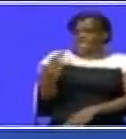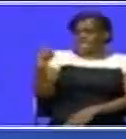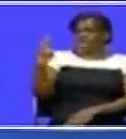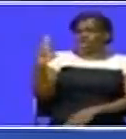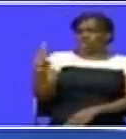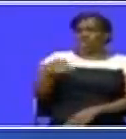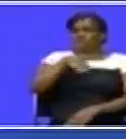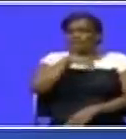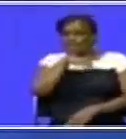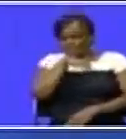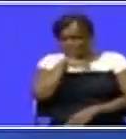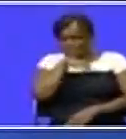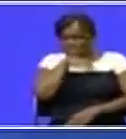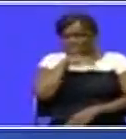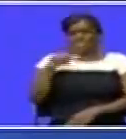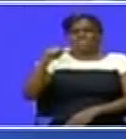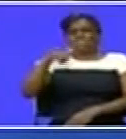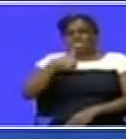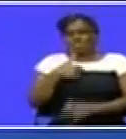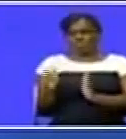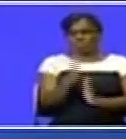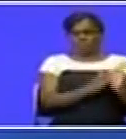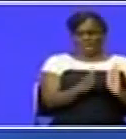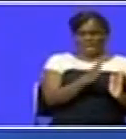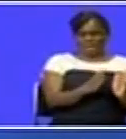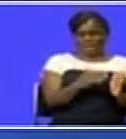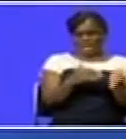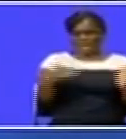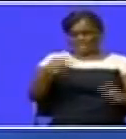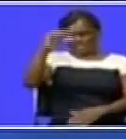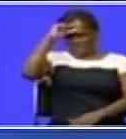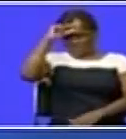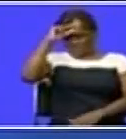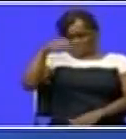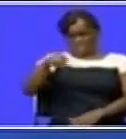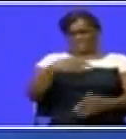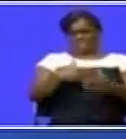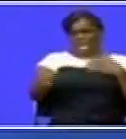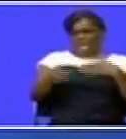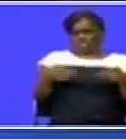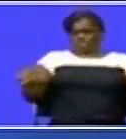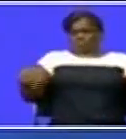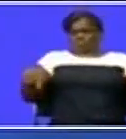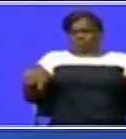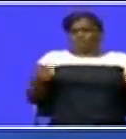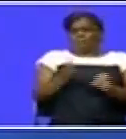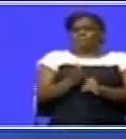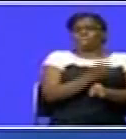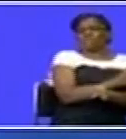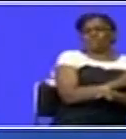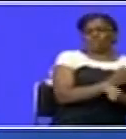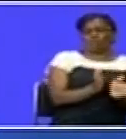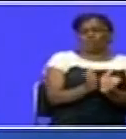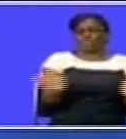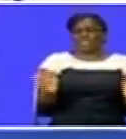leader Raila Odinga's latest onslaught and outbursts against the government is a sign of panic ahead of next year's